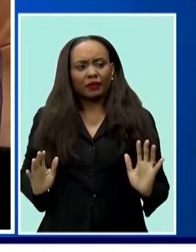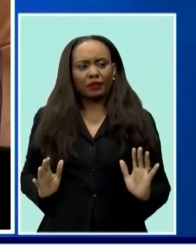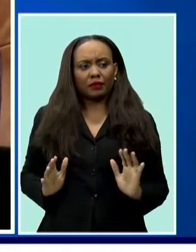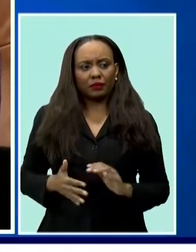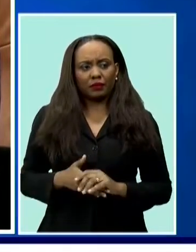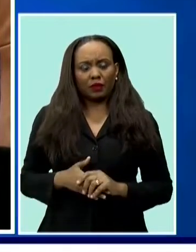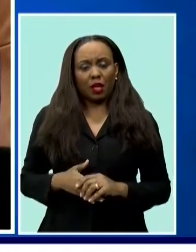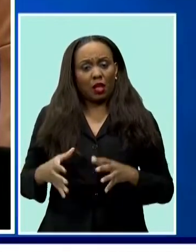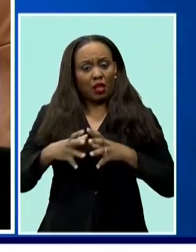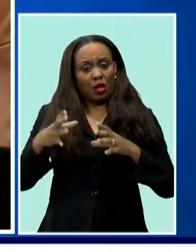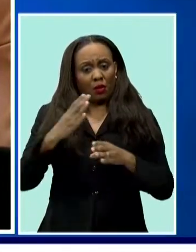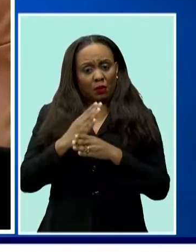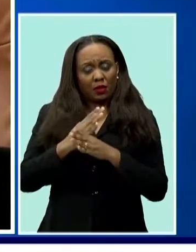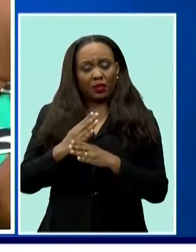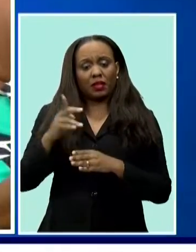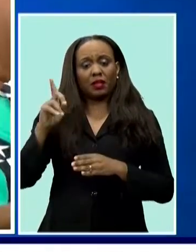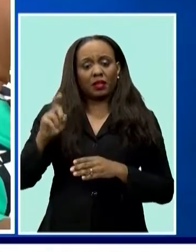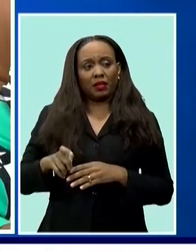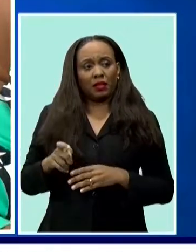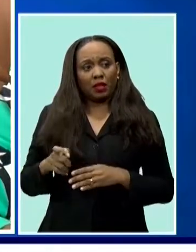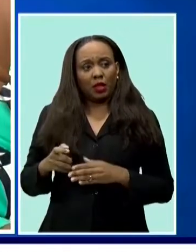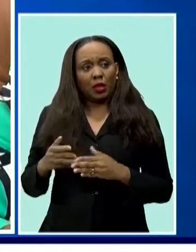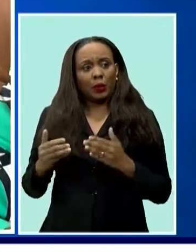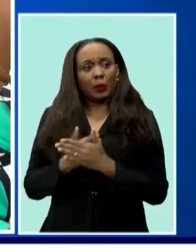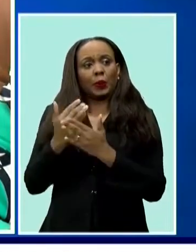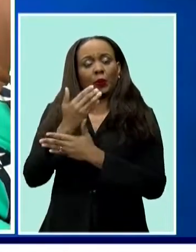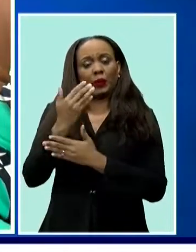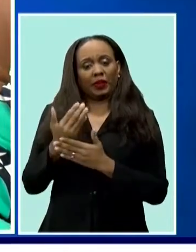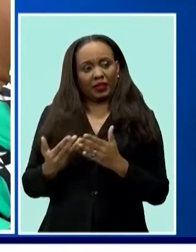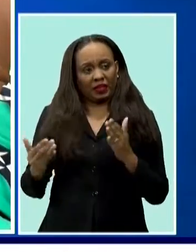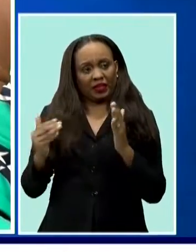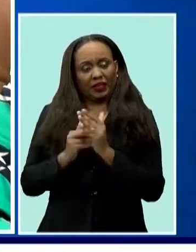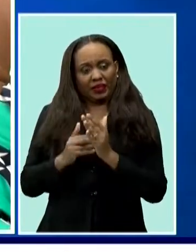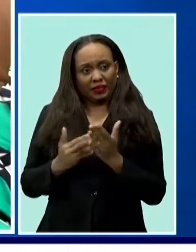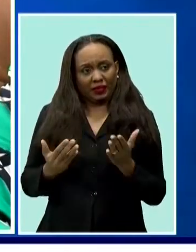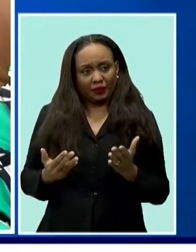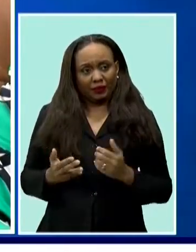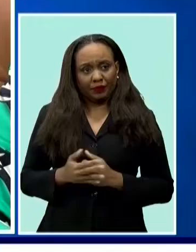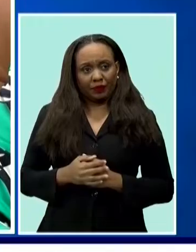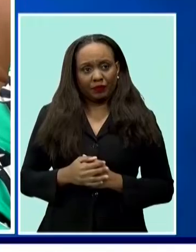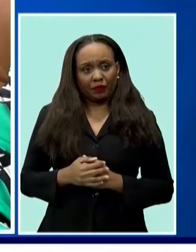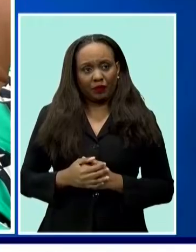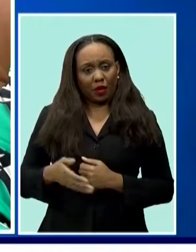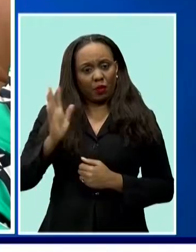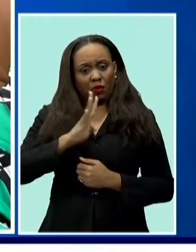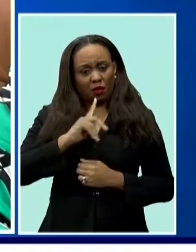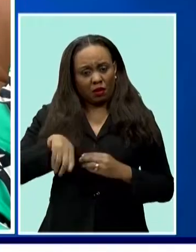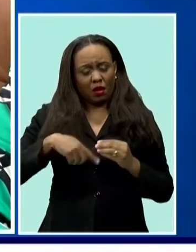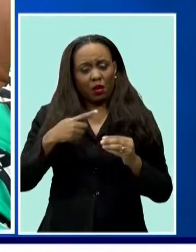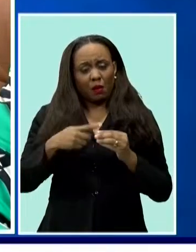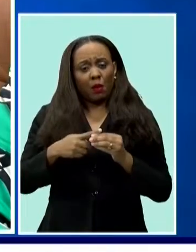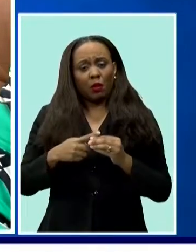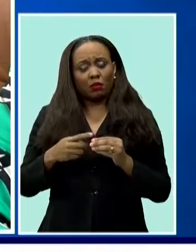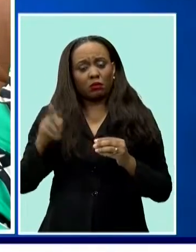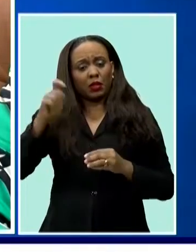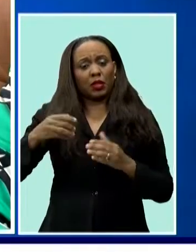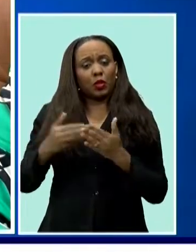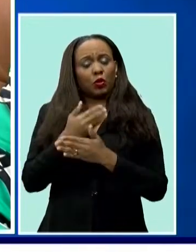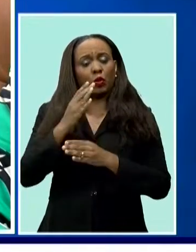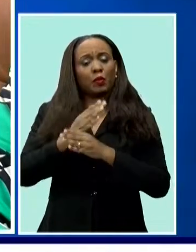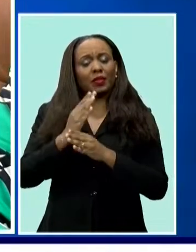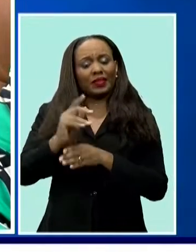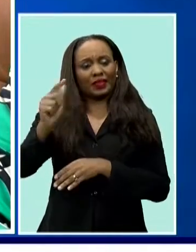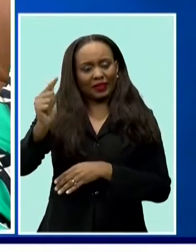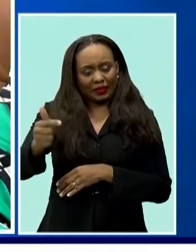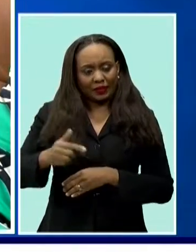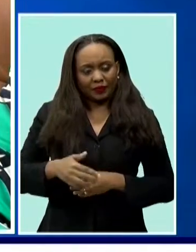need to be renewed, and we're going to treat to the question of fleet renewal separately. And the Prime Minister says some